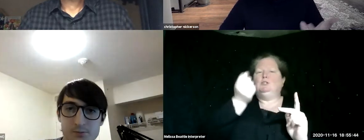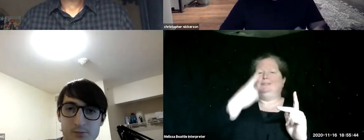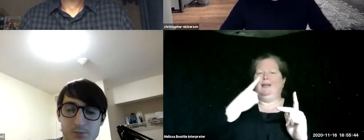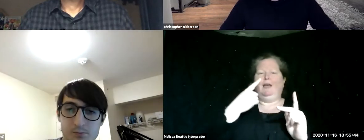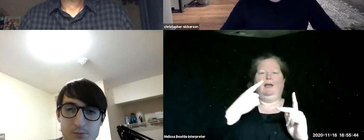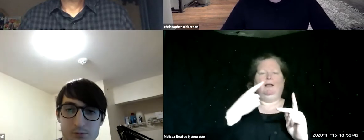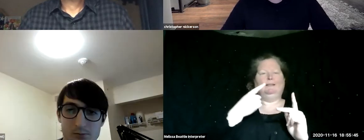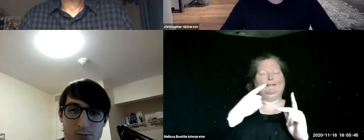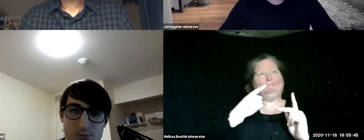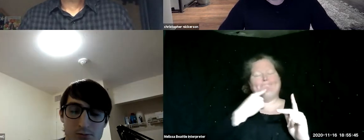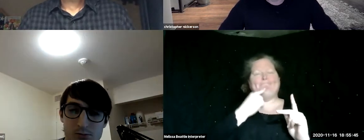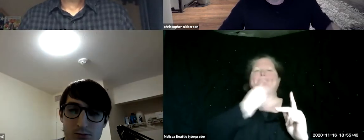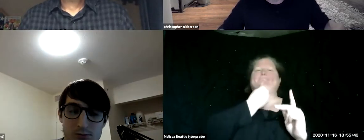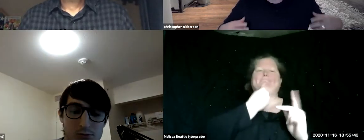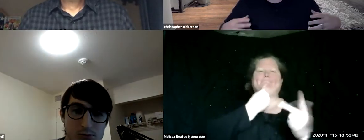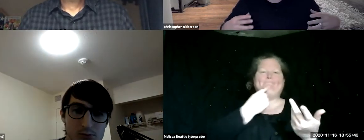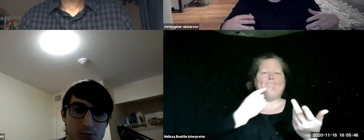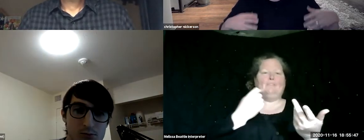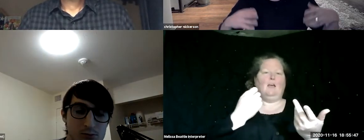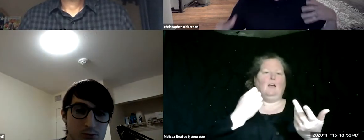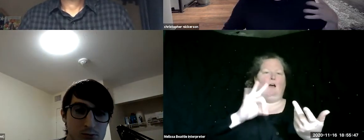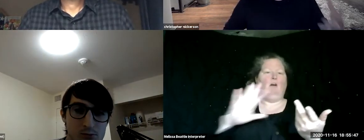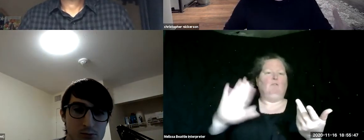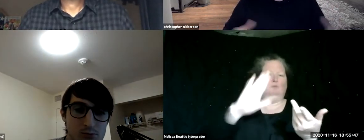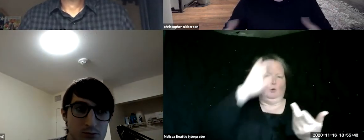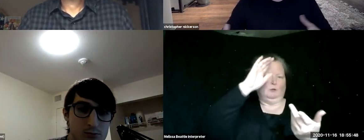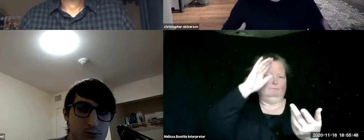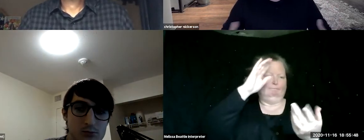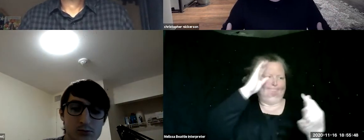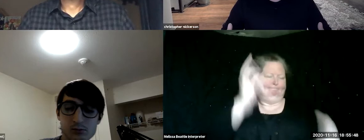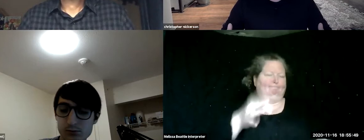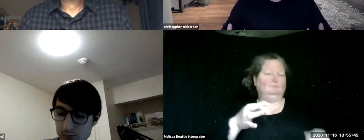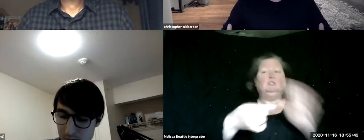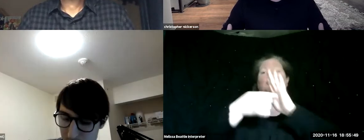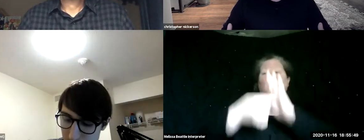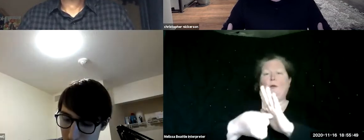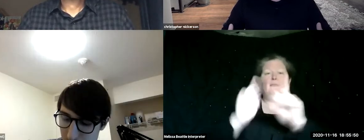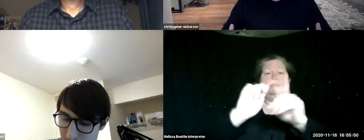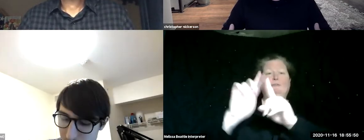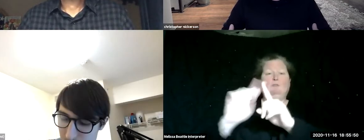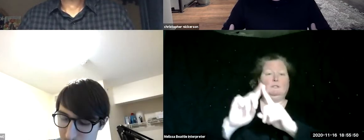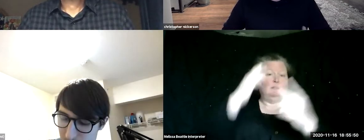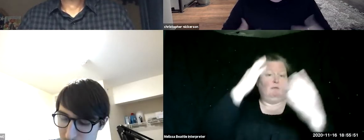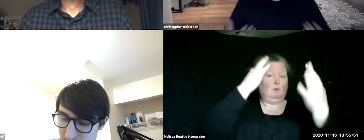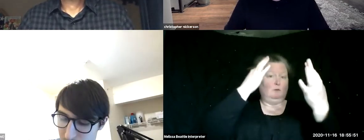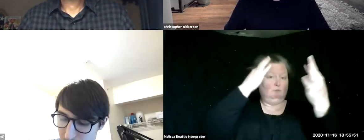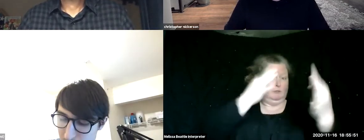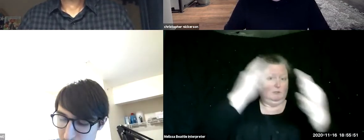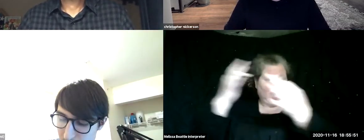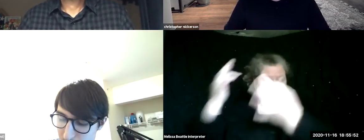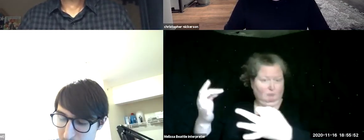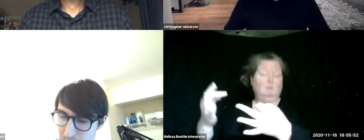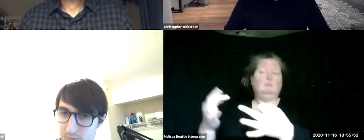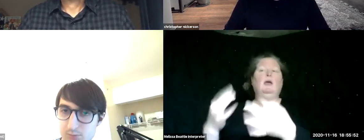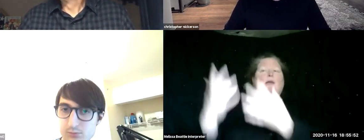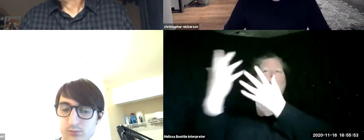of their choice. And so sometimes just showing people the differences of those choice mechanisms and making it relevant